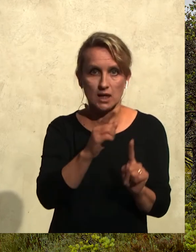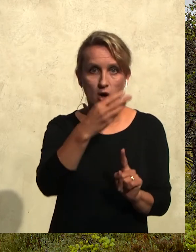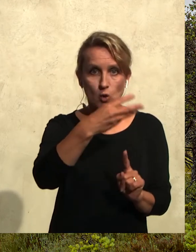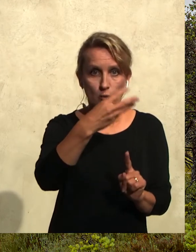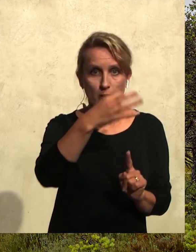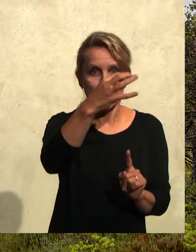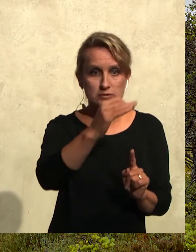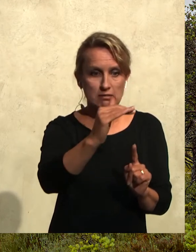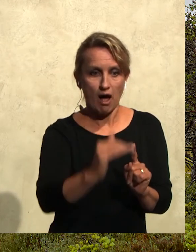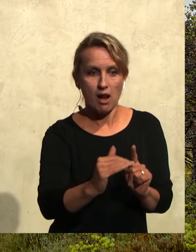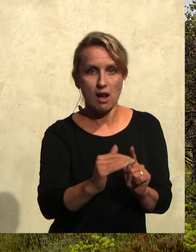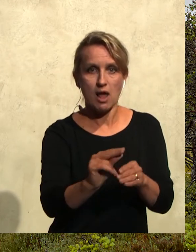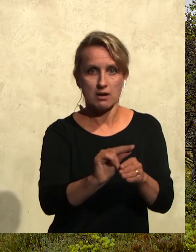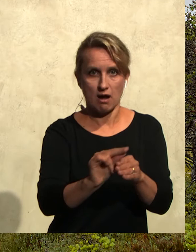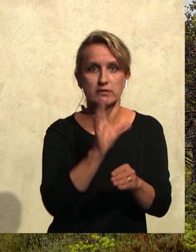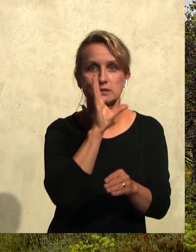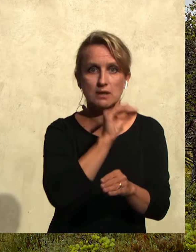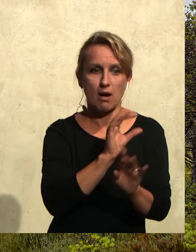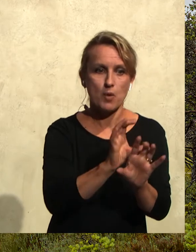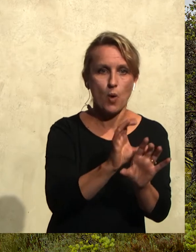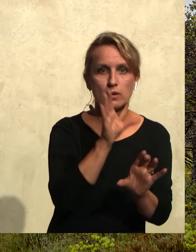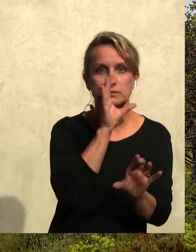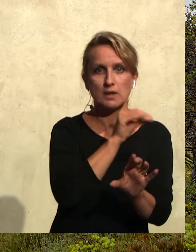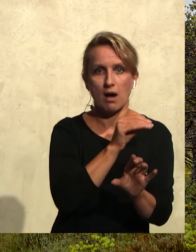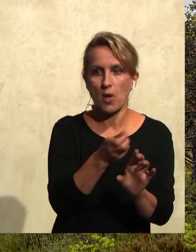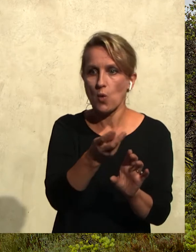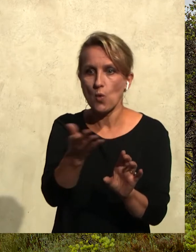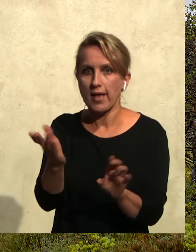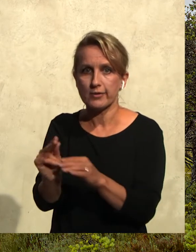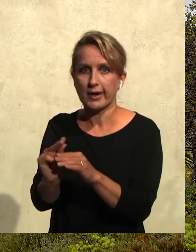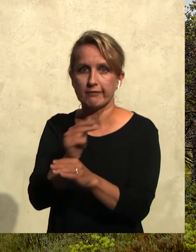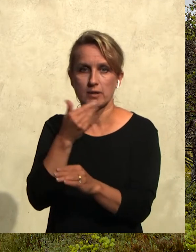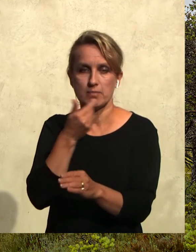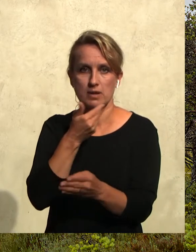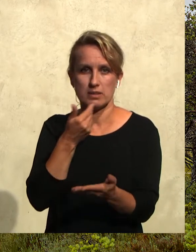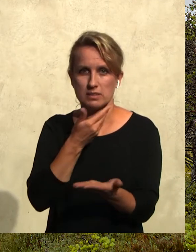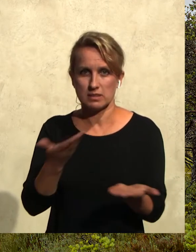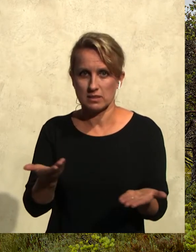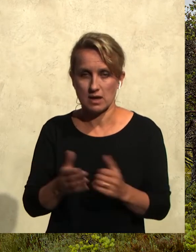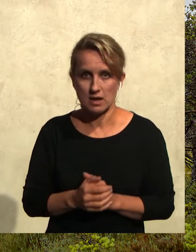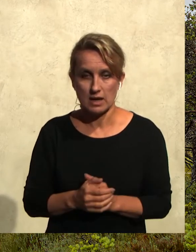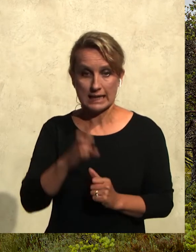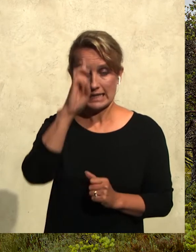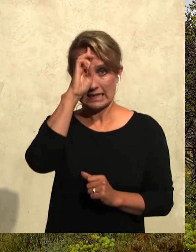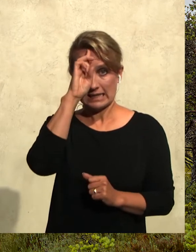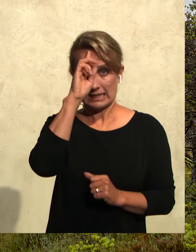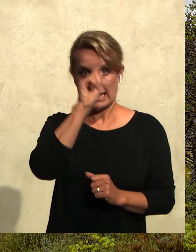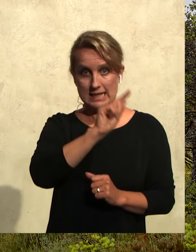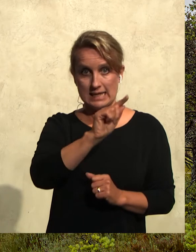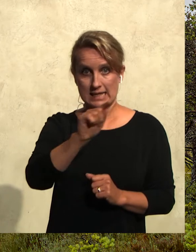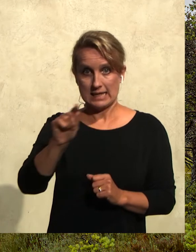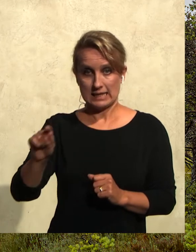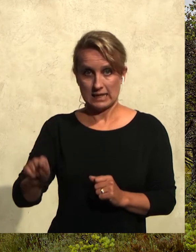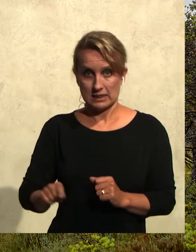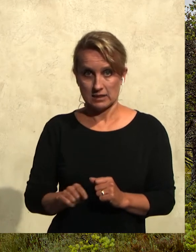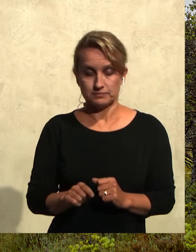they support that they need. And in less resource countries or contexts, it's as low as 1 in 20 or